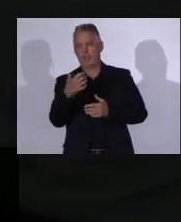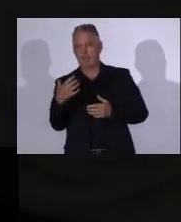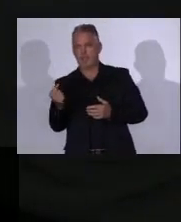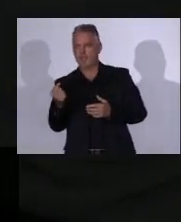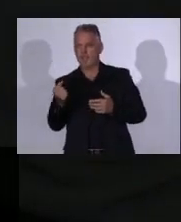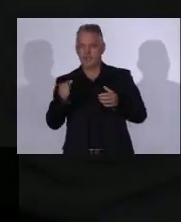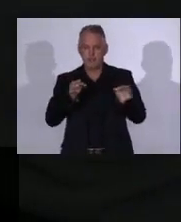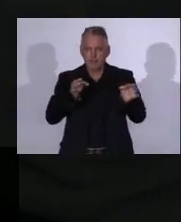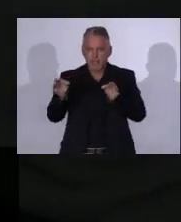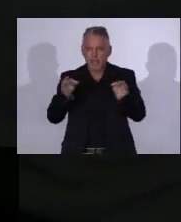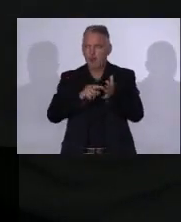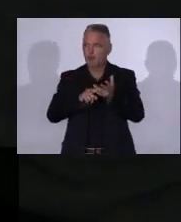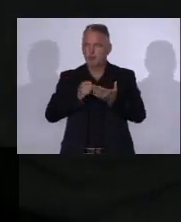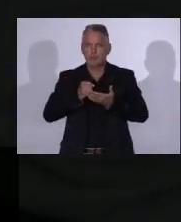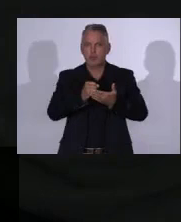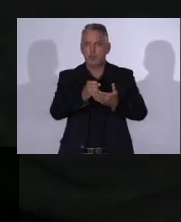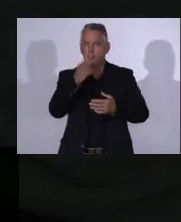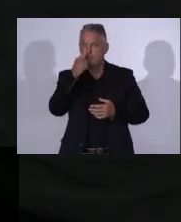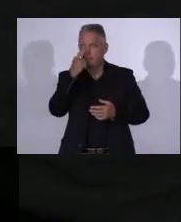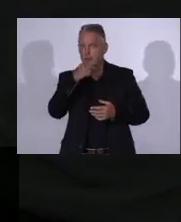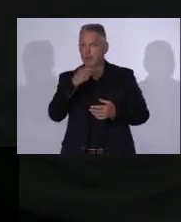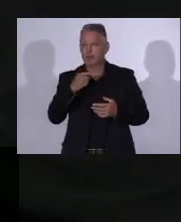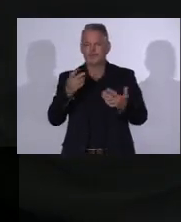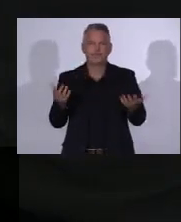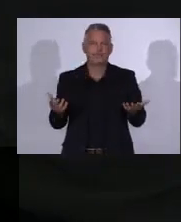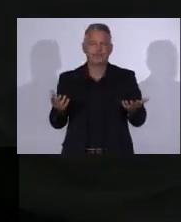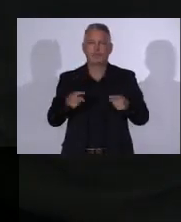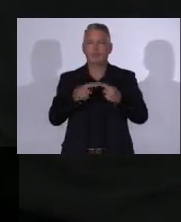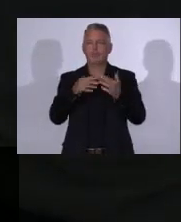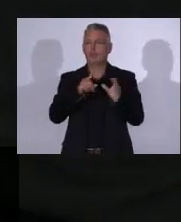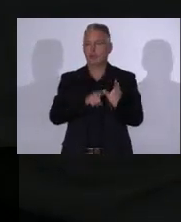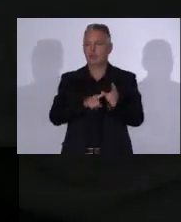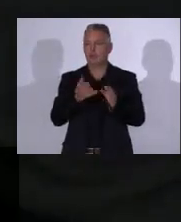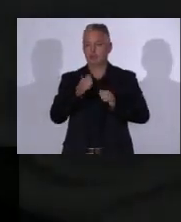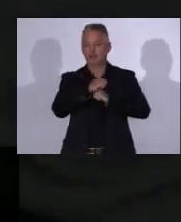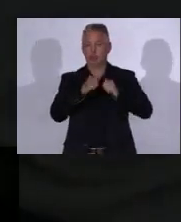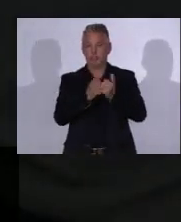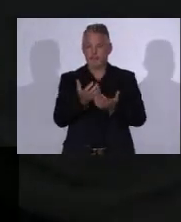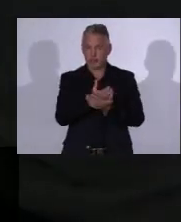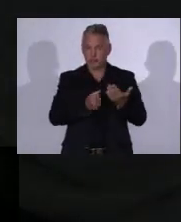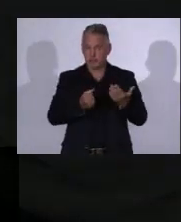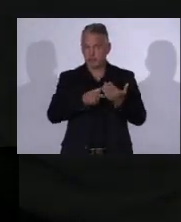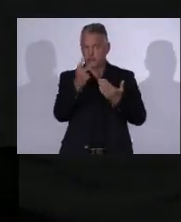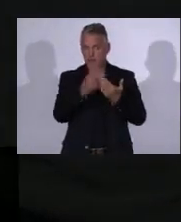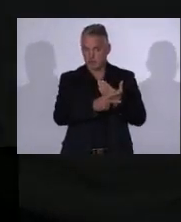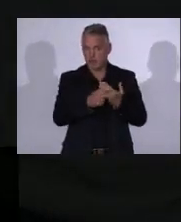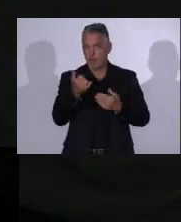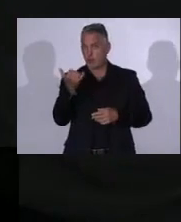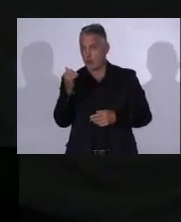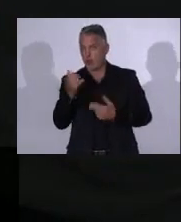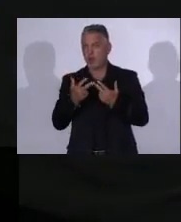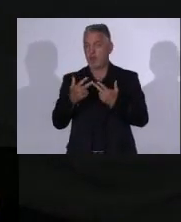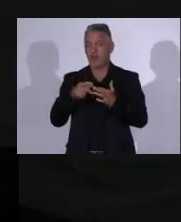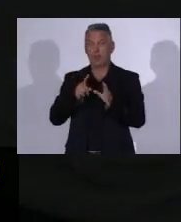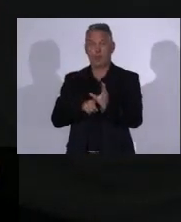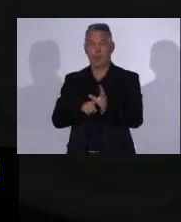are experiencing financial hardship, whether that is through structured fundraising programs or through other means.